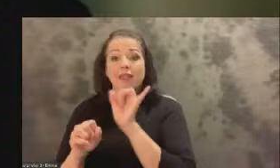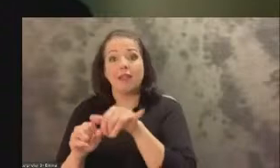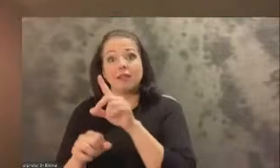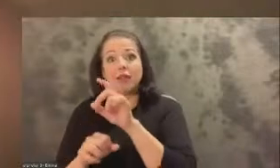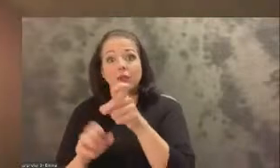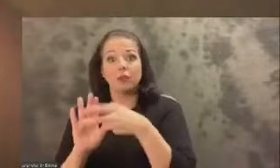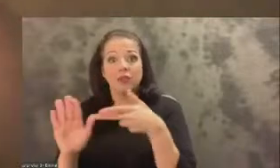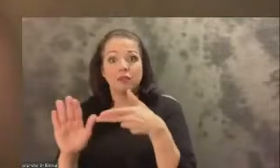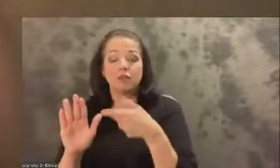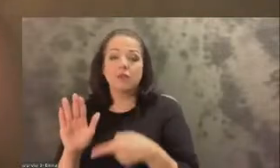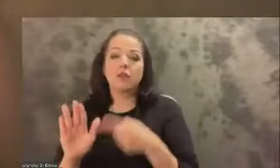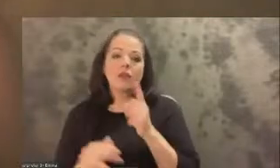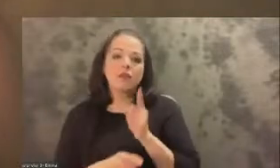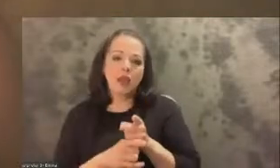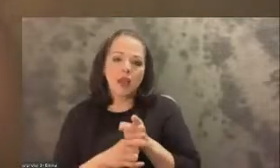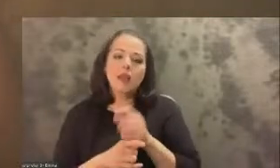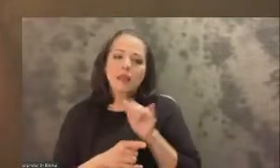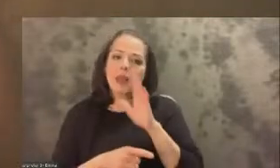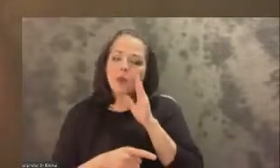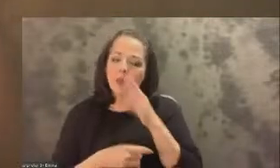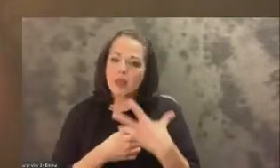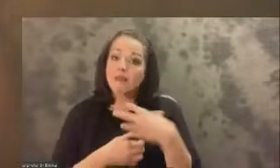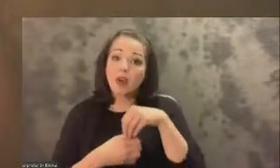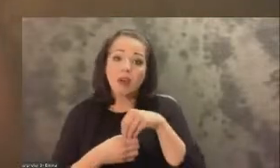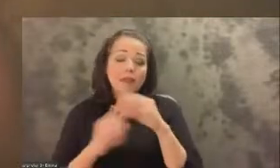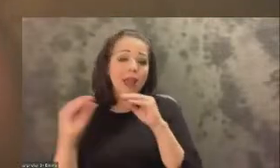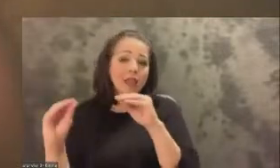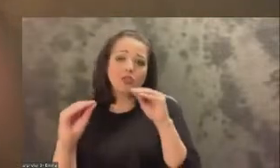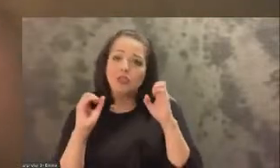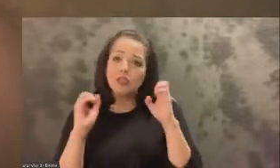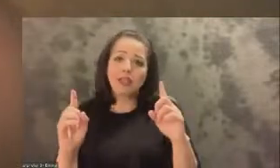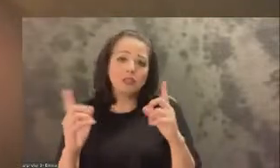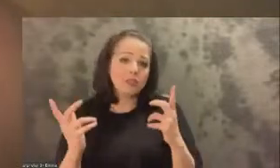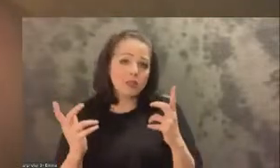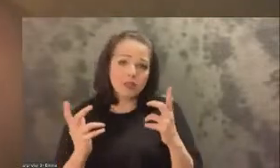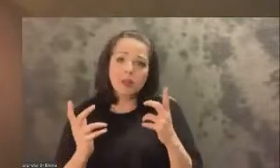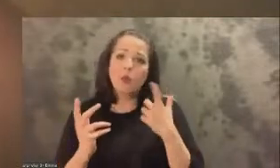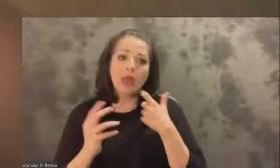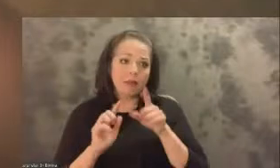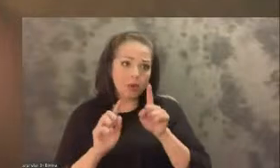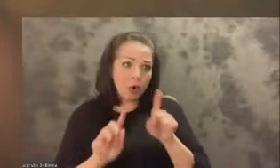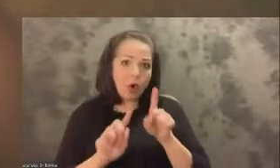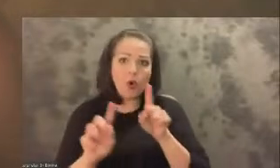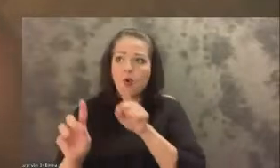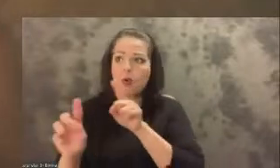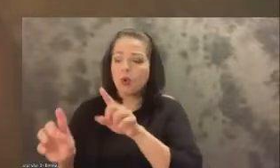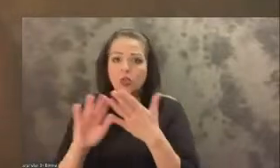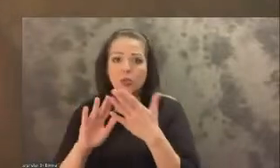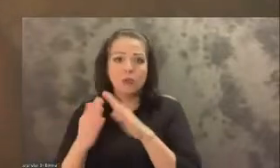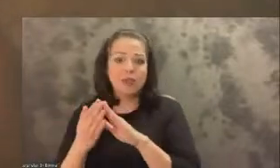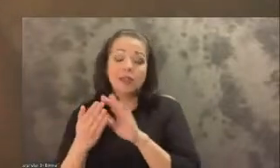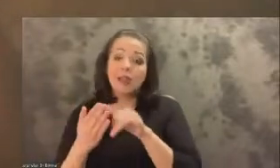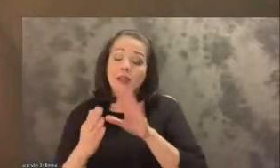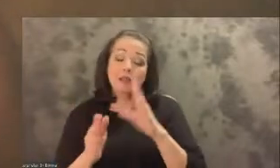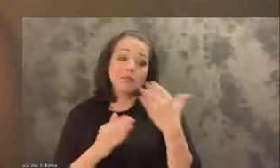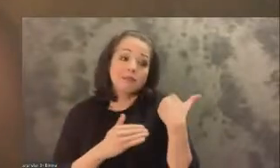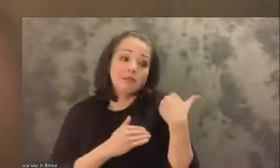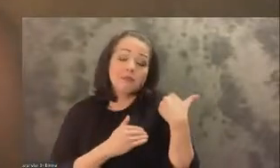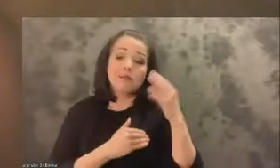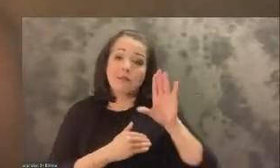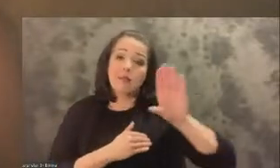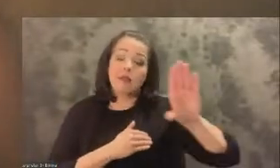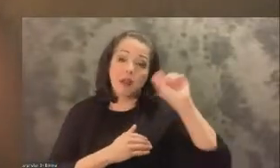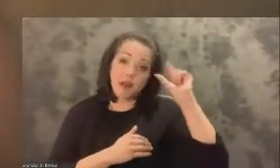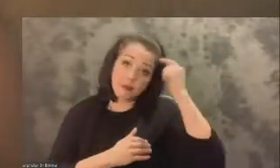Right. That's going to involve education. So we're going to have to go into these communities. That's on the government to go into